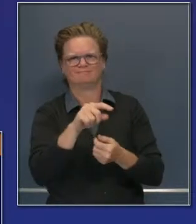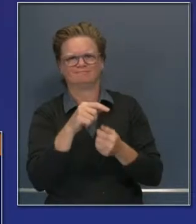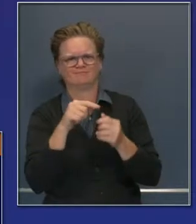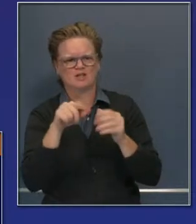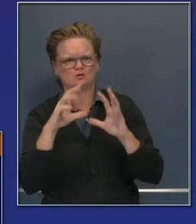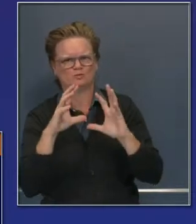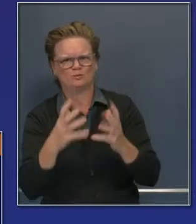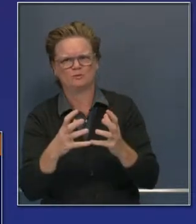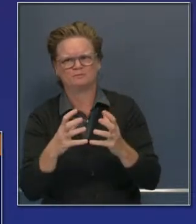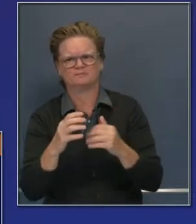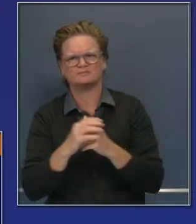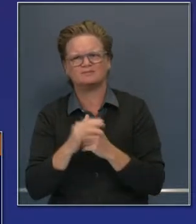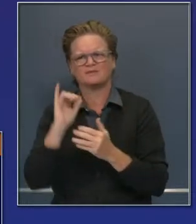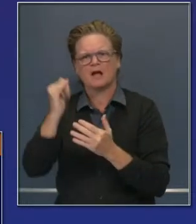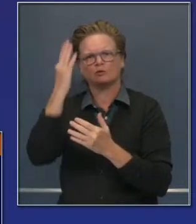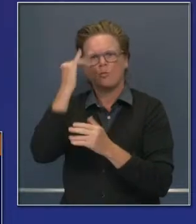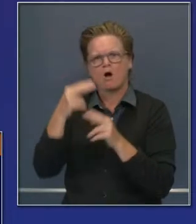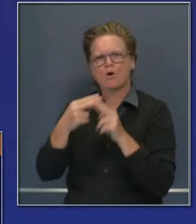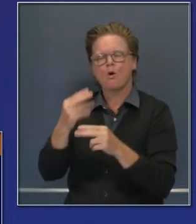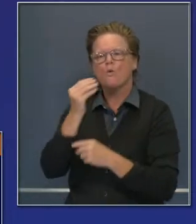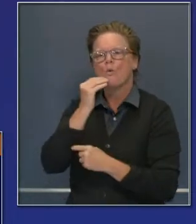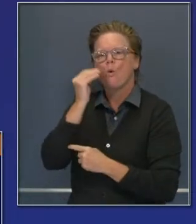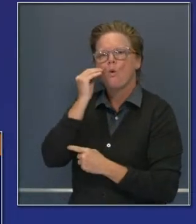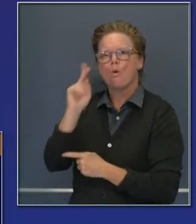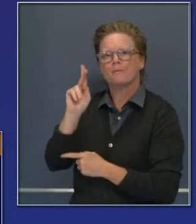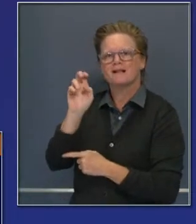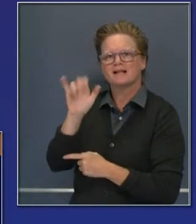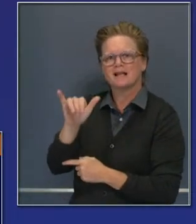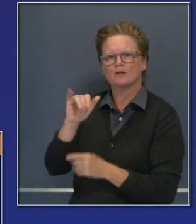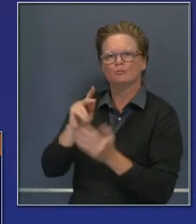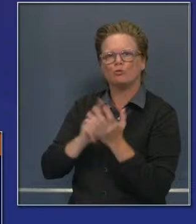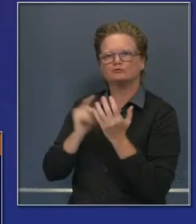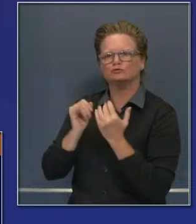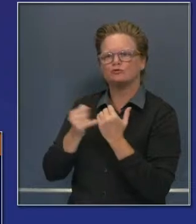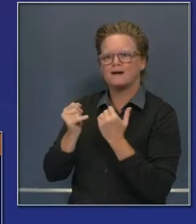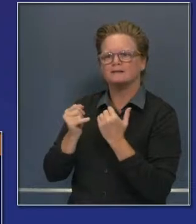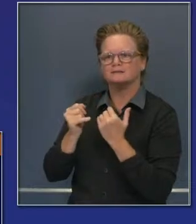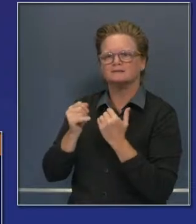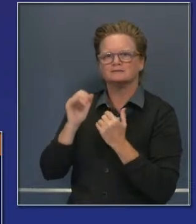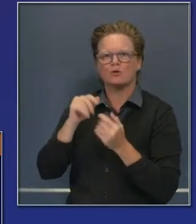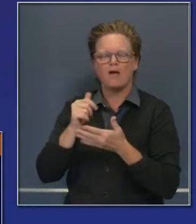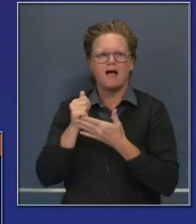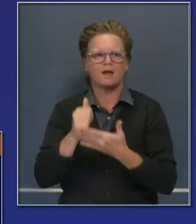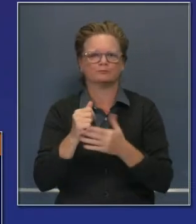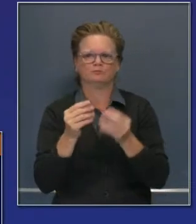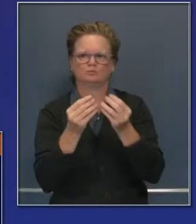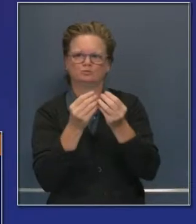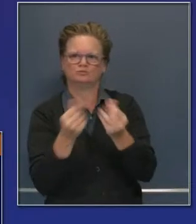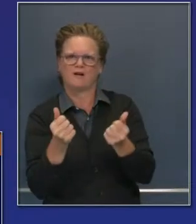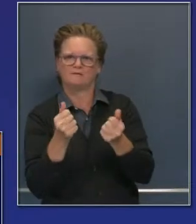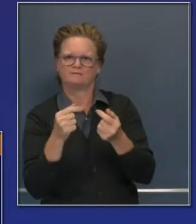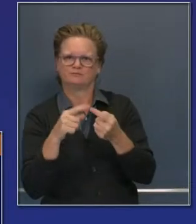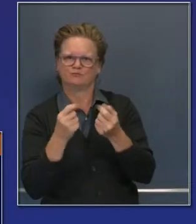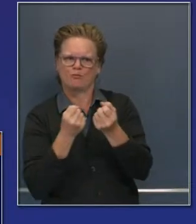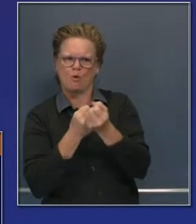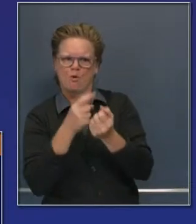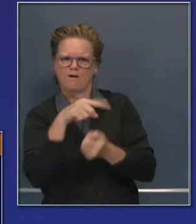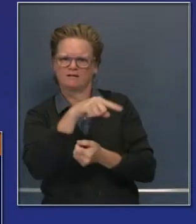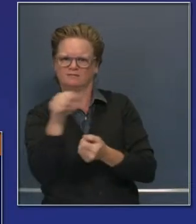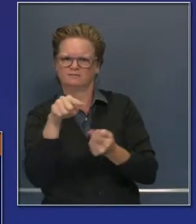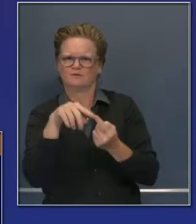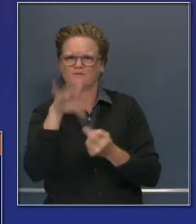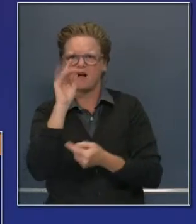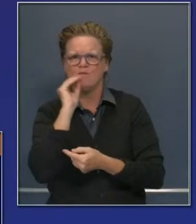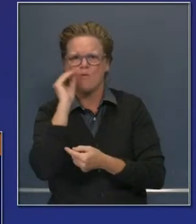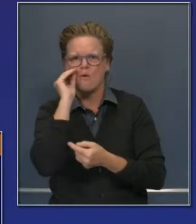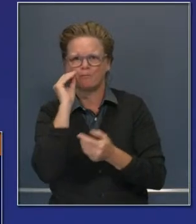strategies. This second round of awards is testament to the hard work of our team and our task force that is organized